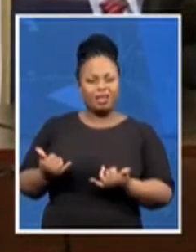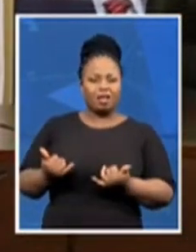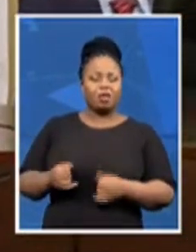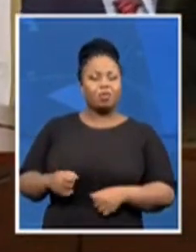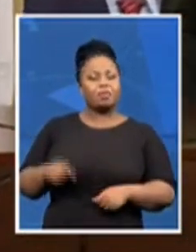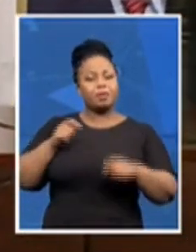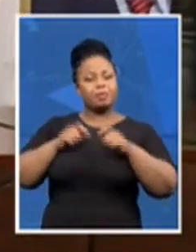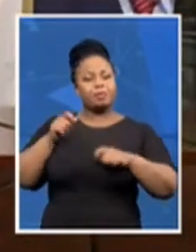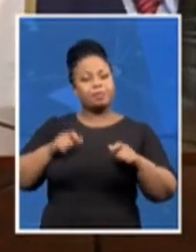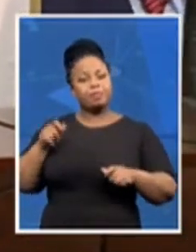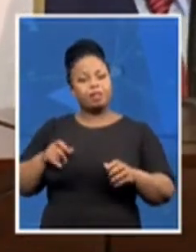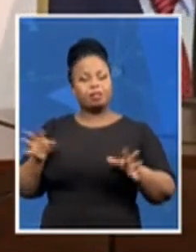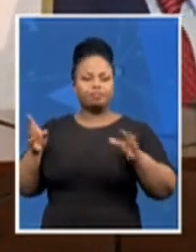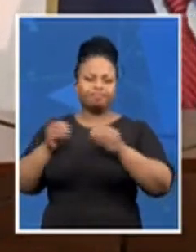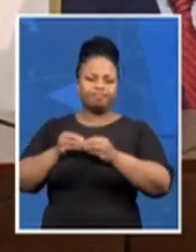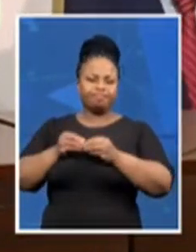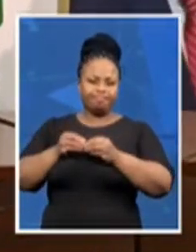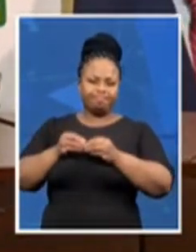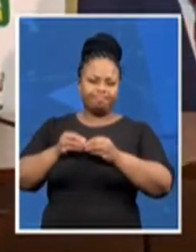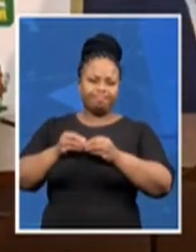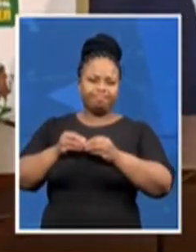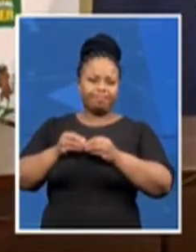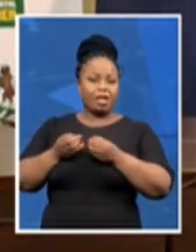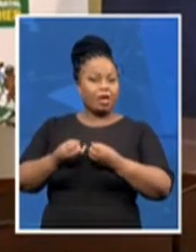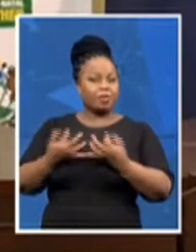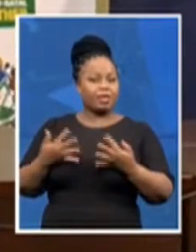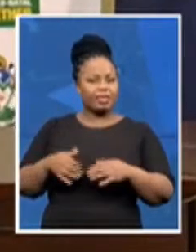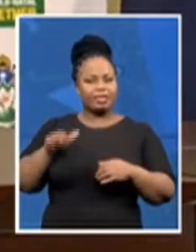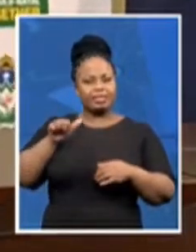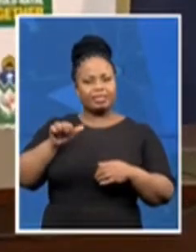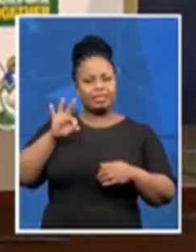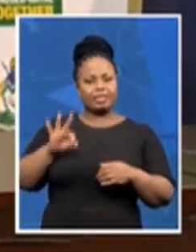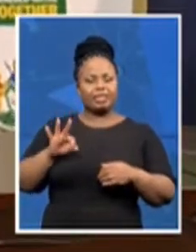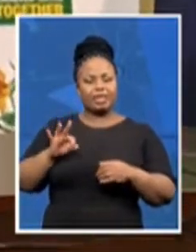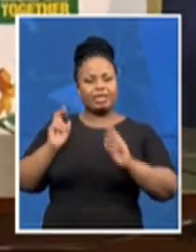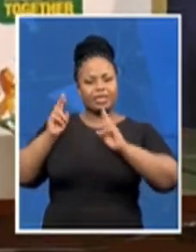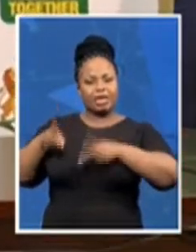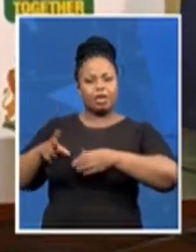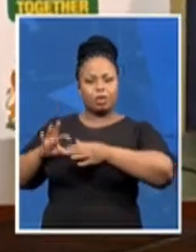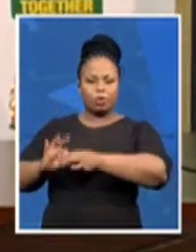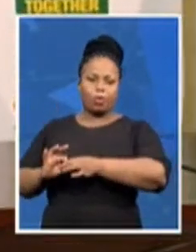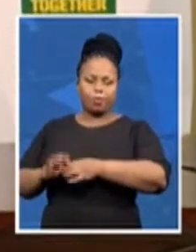the deaths was 63. Recovery stands at